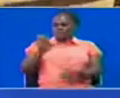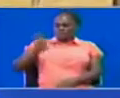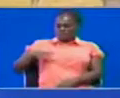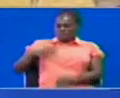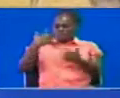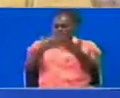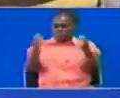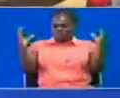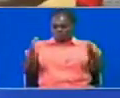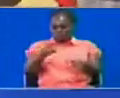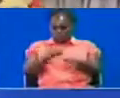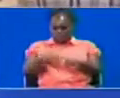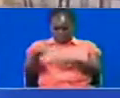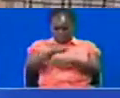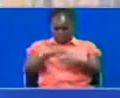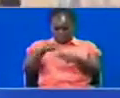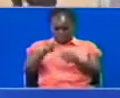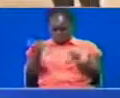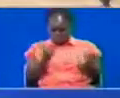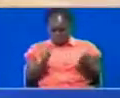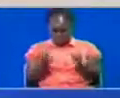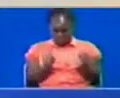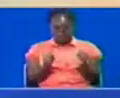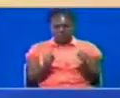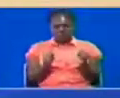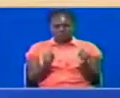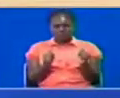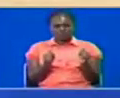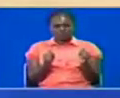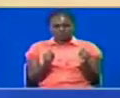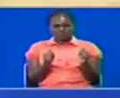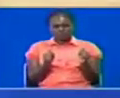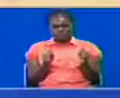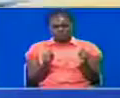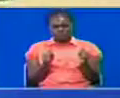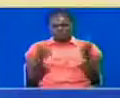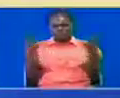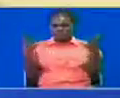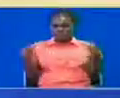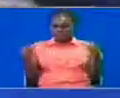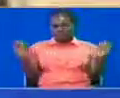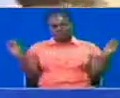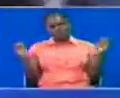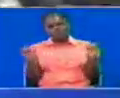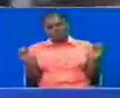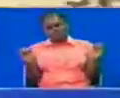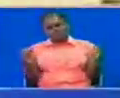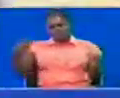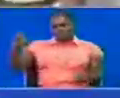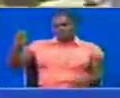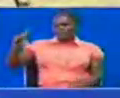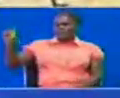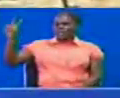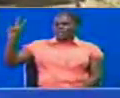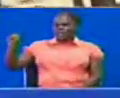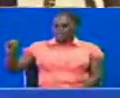prisons team during the national showpiece. And she is all alone. It will not be all merry for them, as Helen Osando